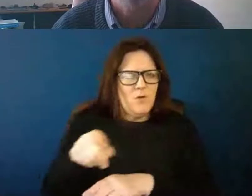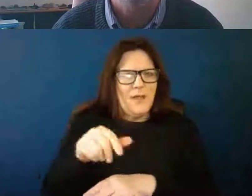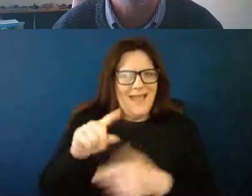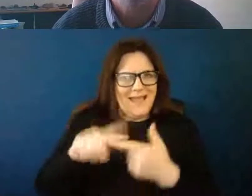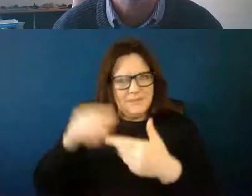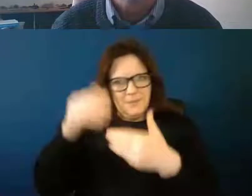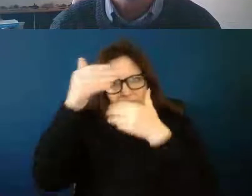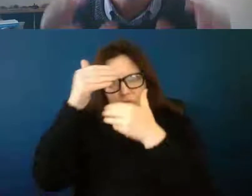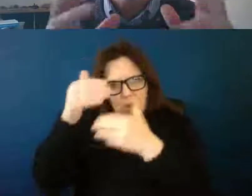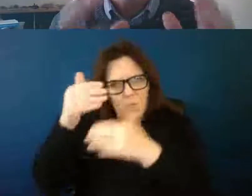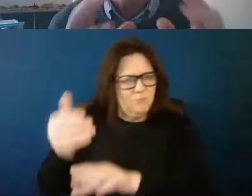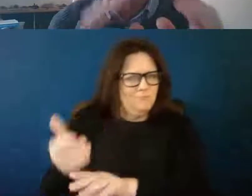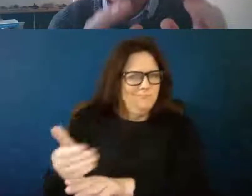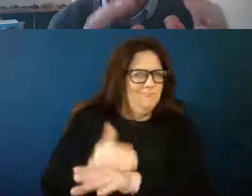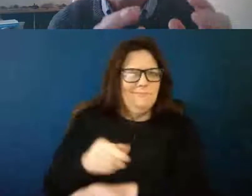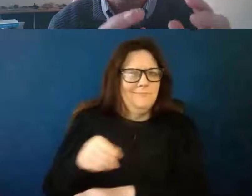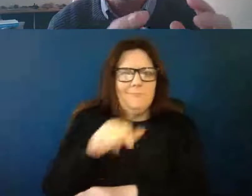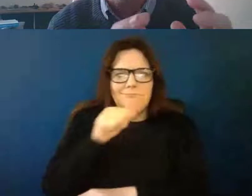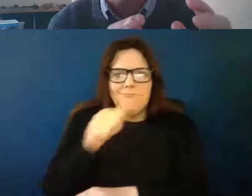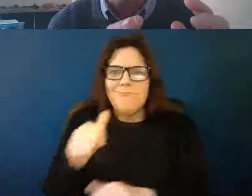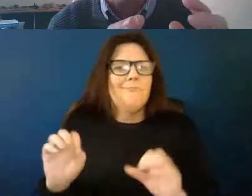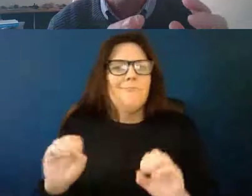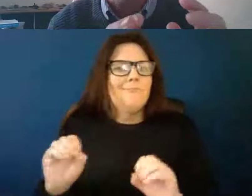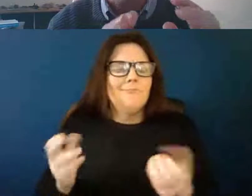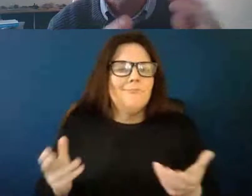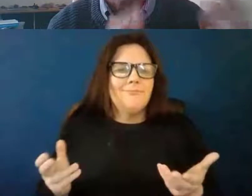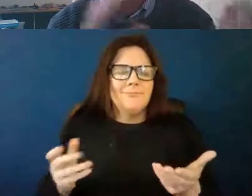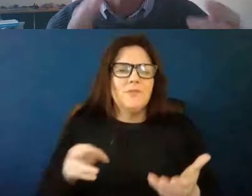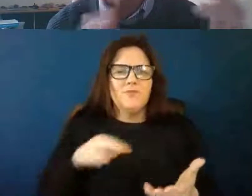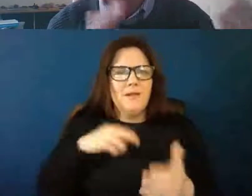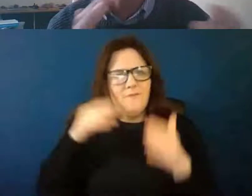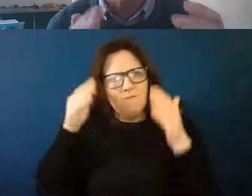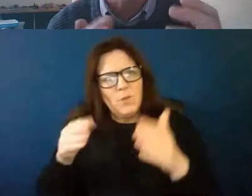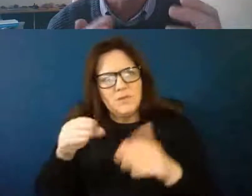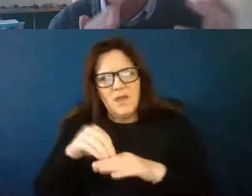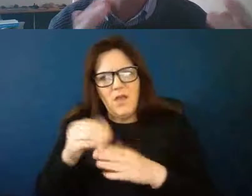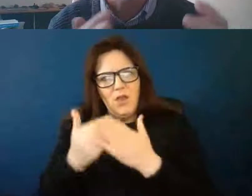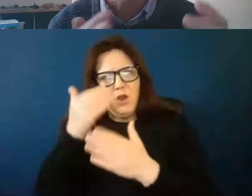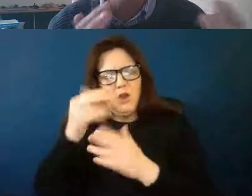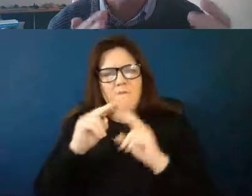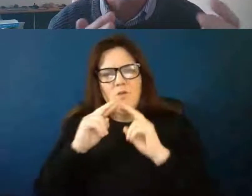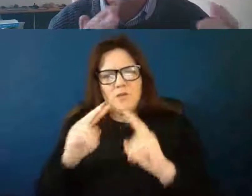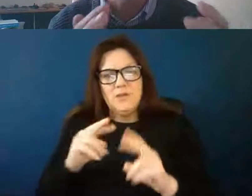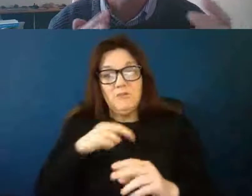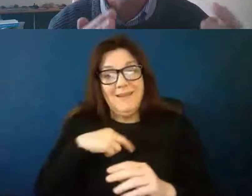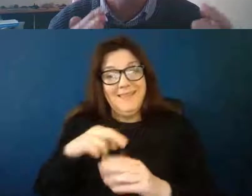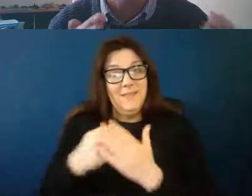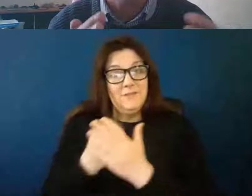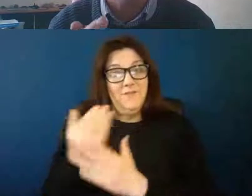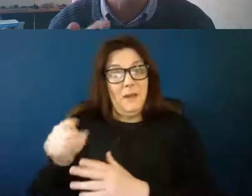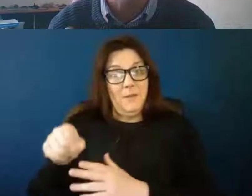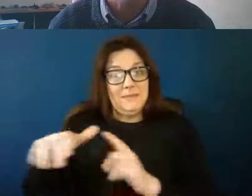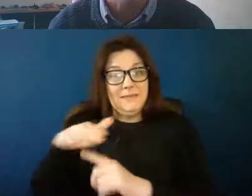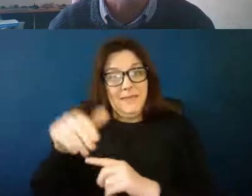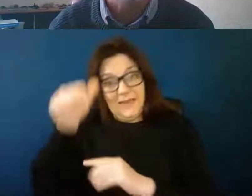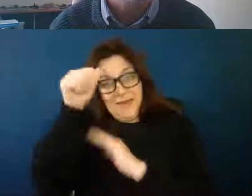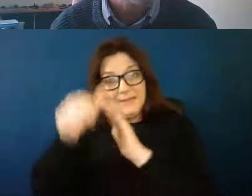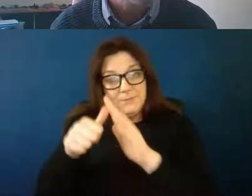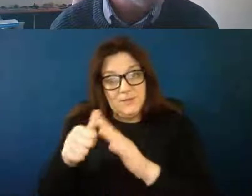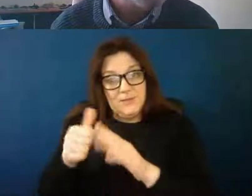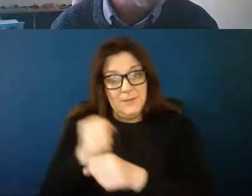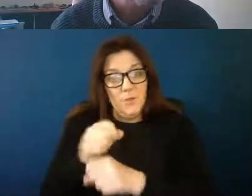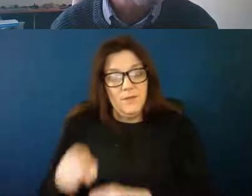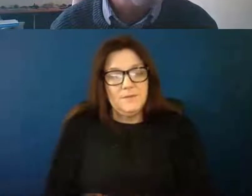Morocco previously. So for them, that's a particular area that to some extent that they have developed an area of expertise